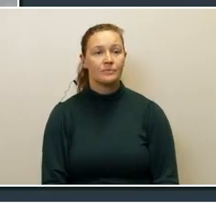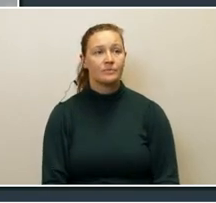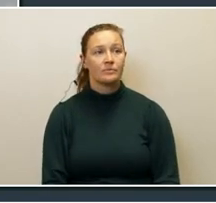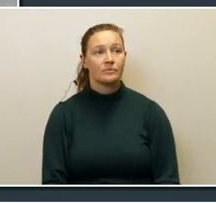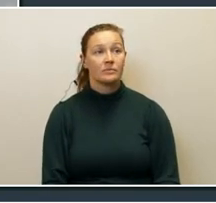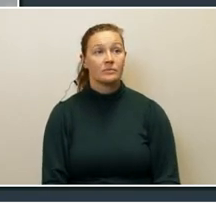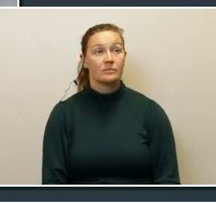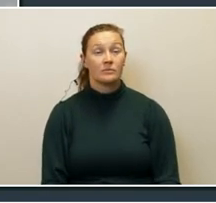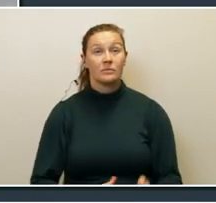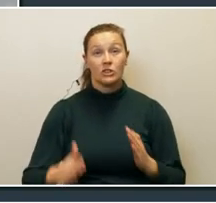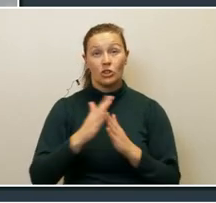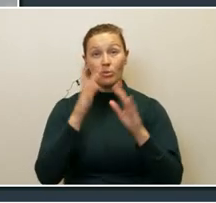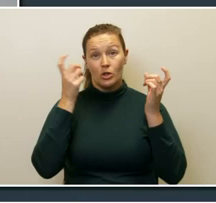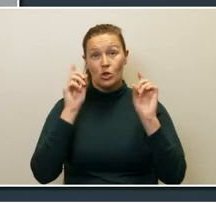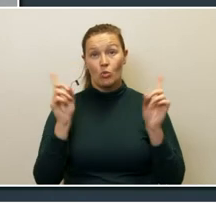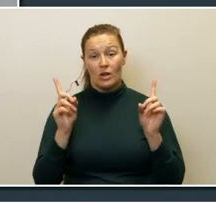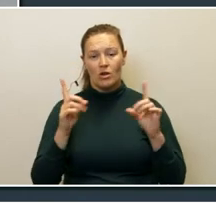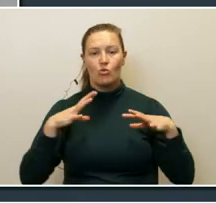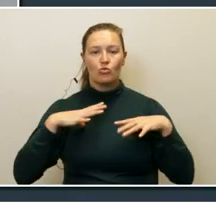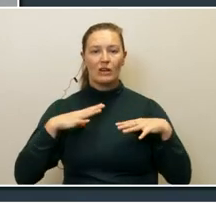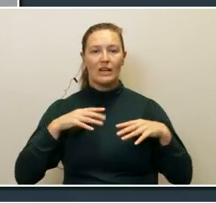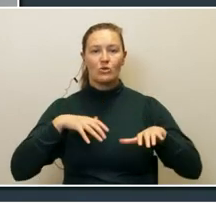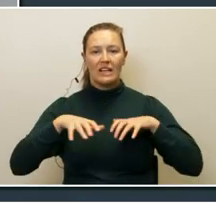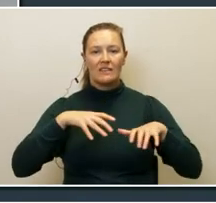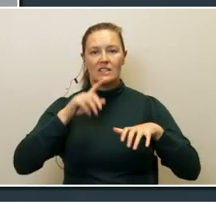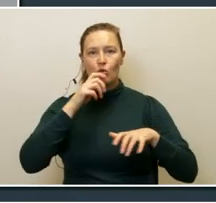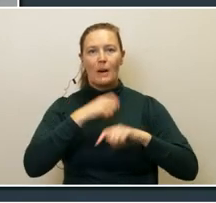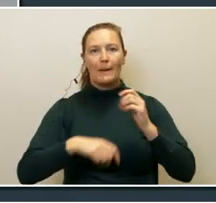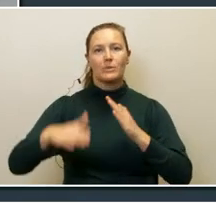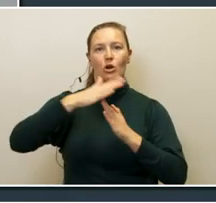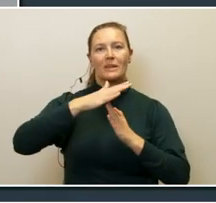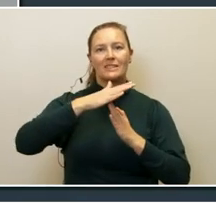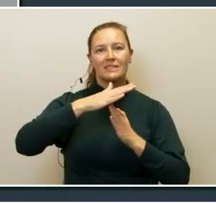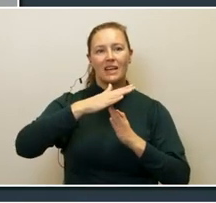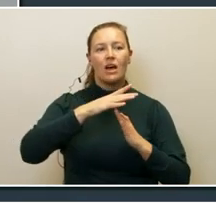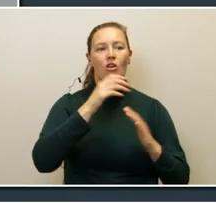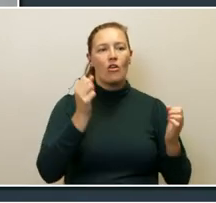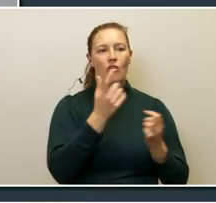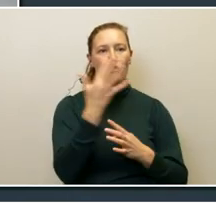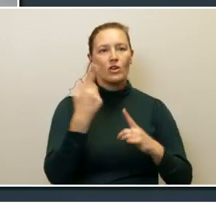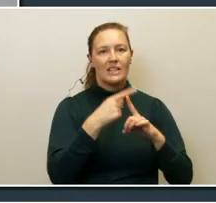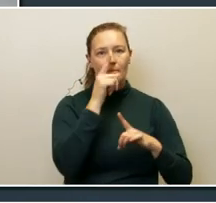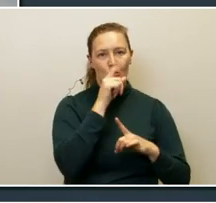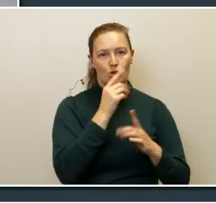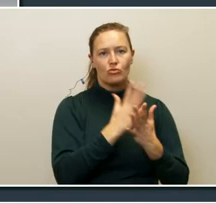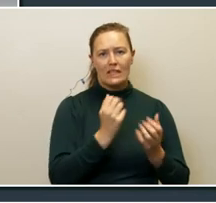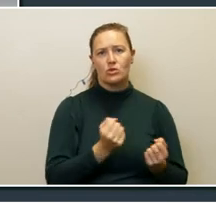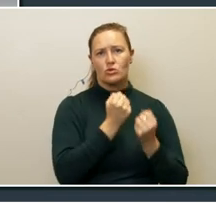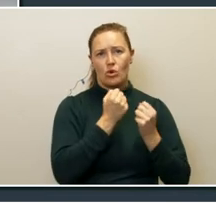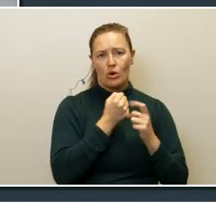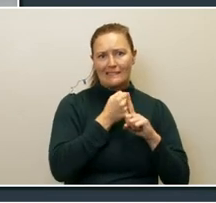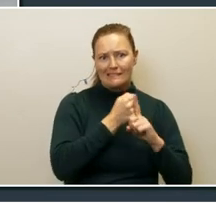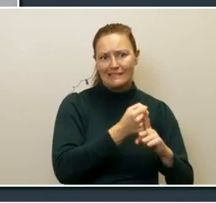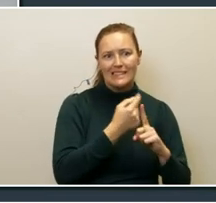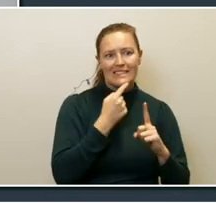concern is that recreational opportunities will become the dominant force, and Forest and Bird strongly urge that the proposed